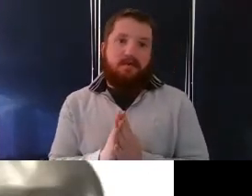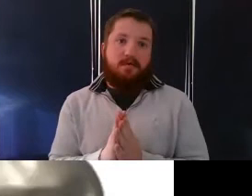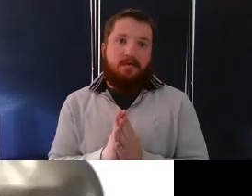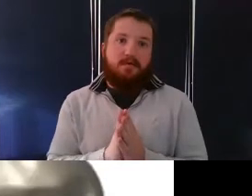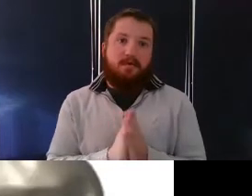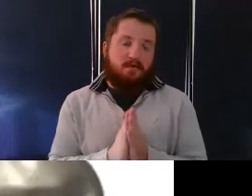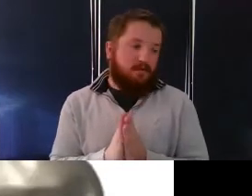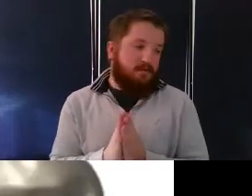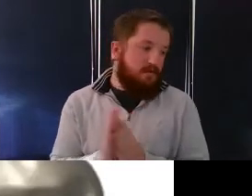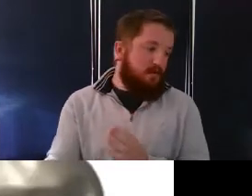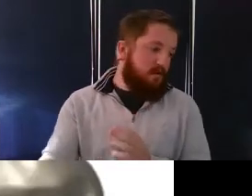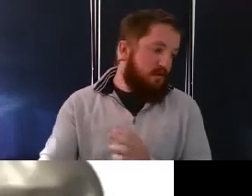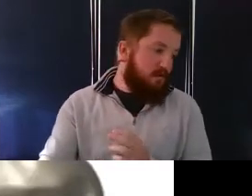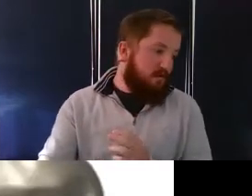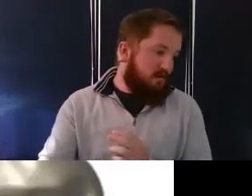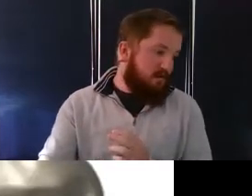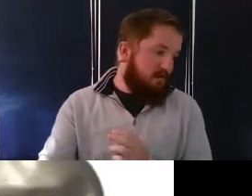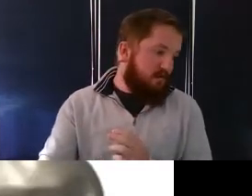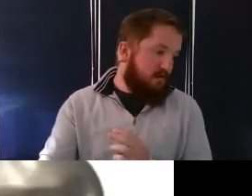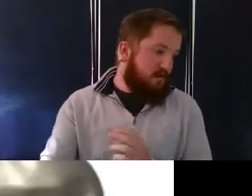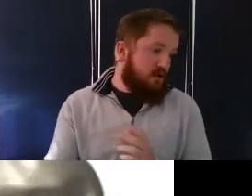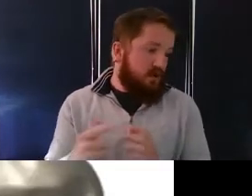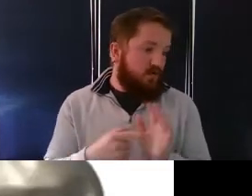all 5 characters if we choose to.